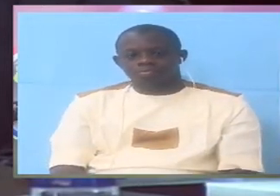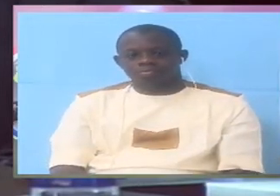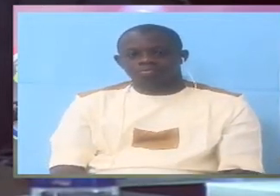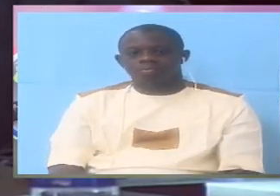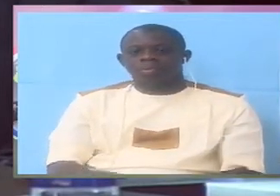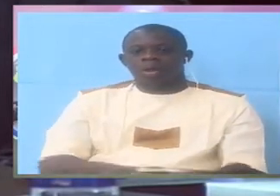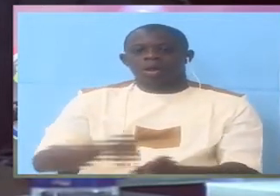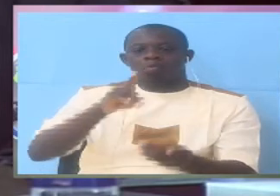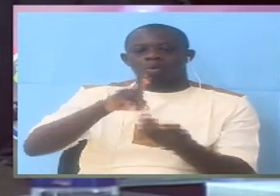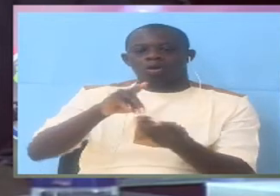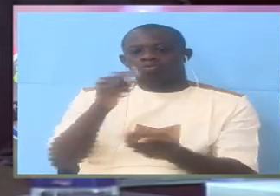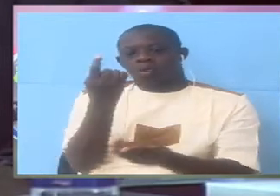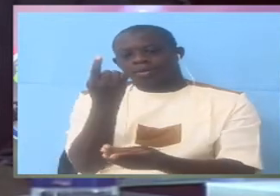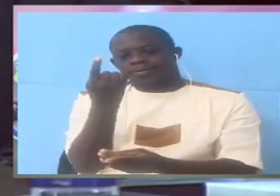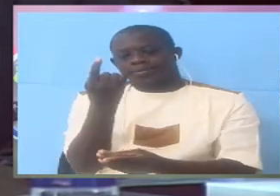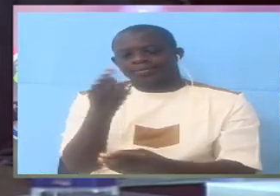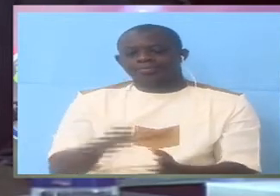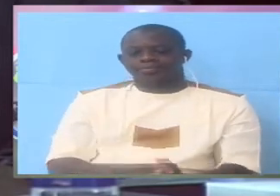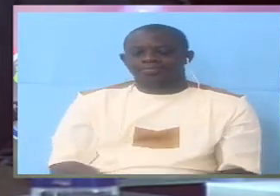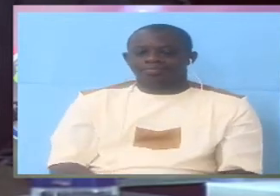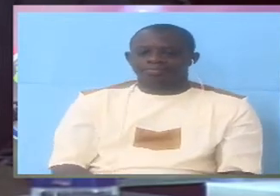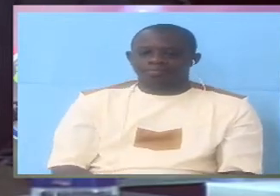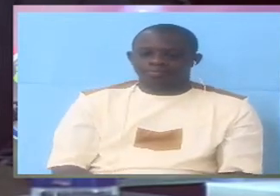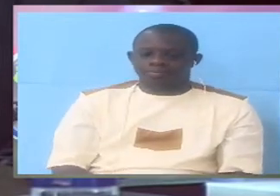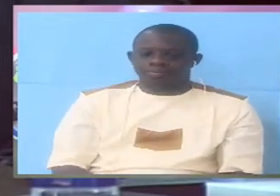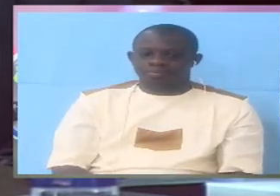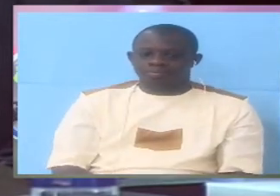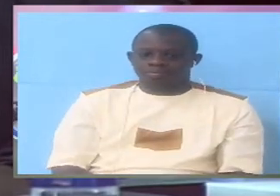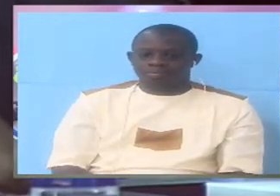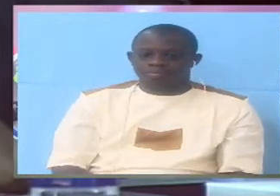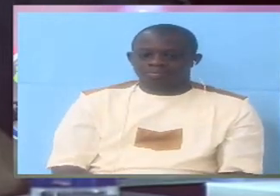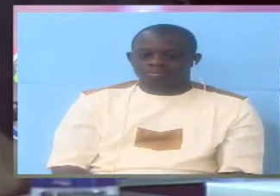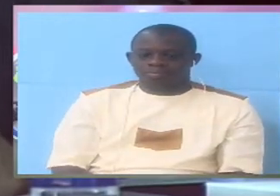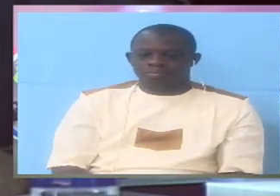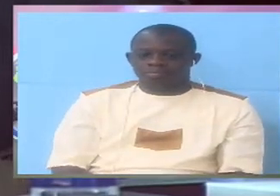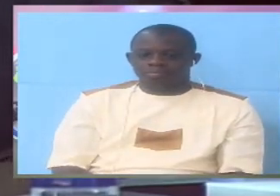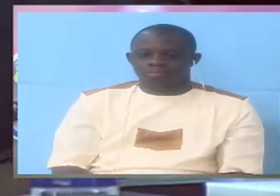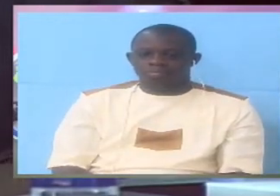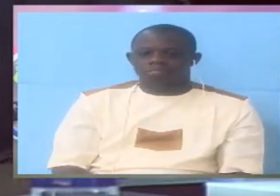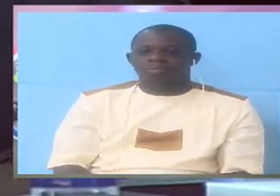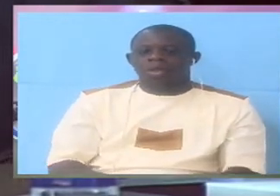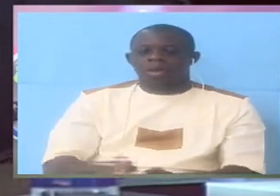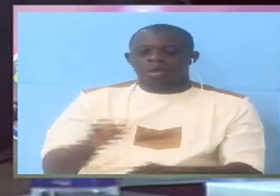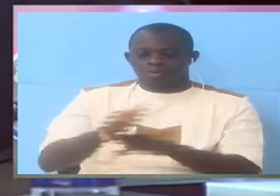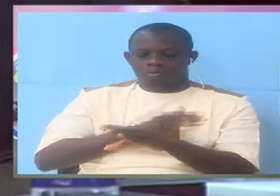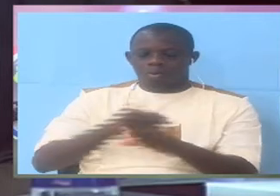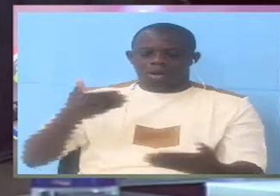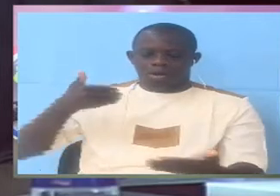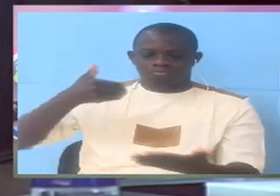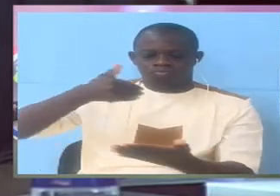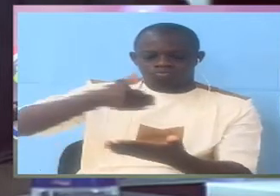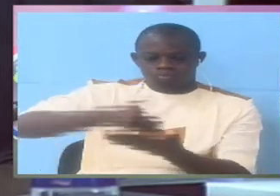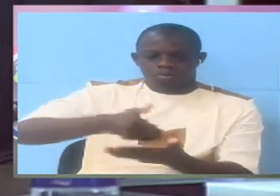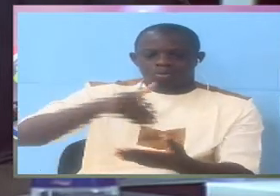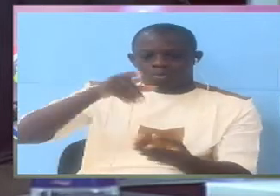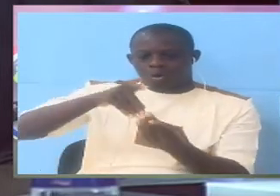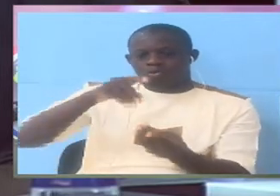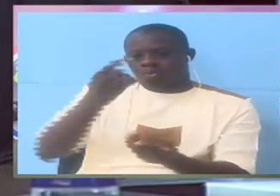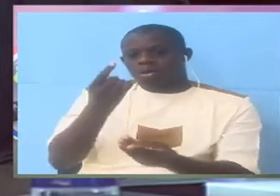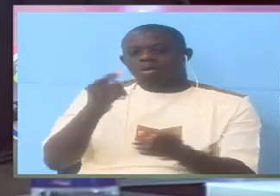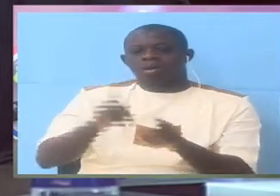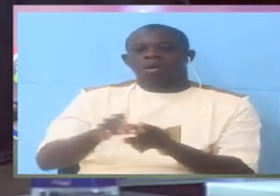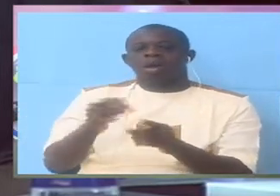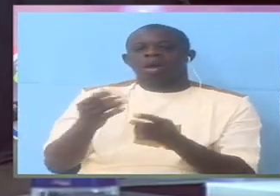Point 1. Have you, sorry, before getting to point 1, how many years